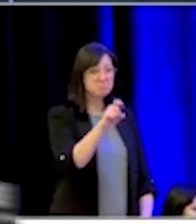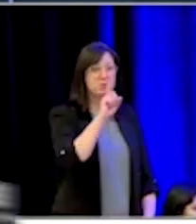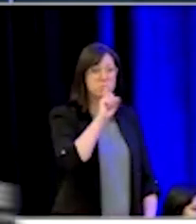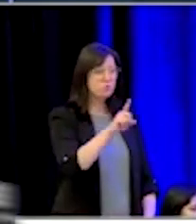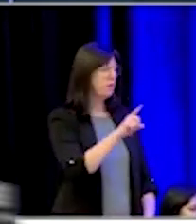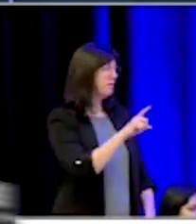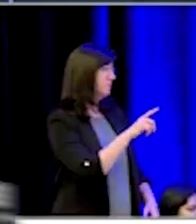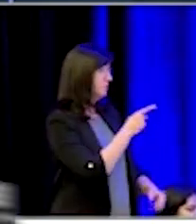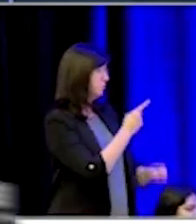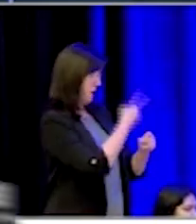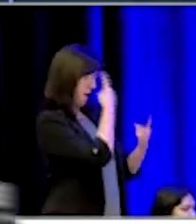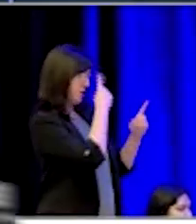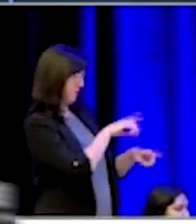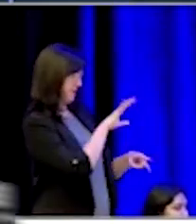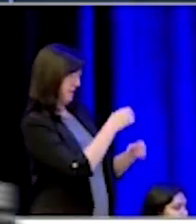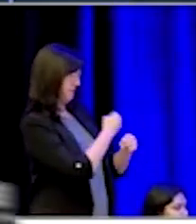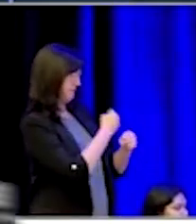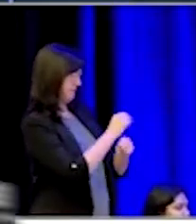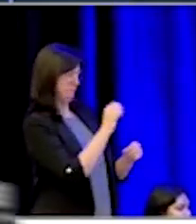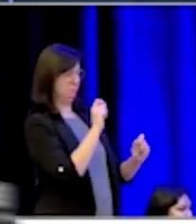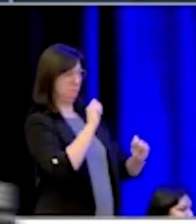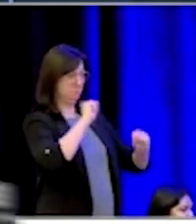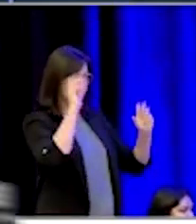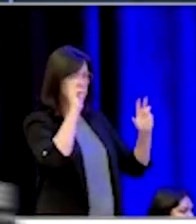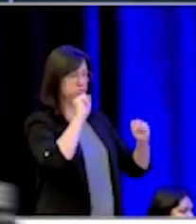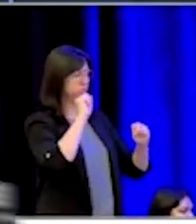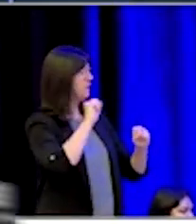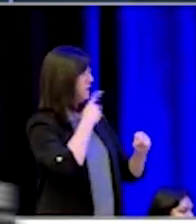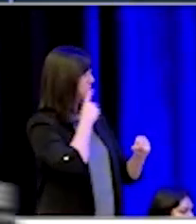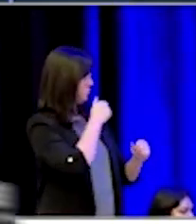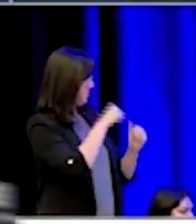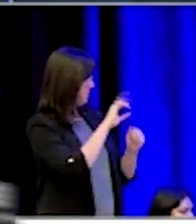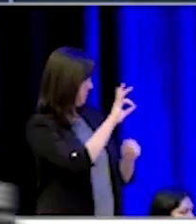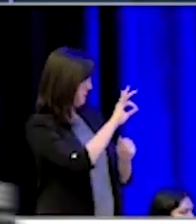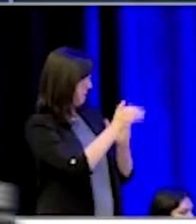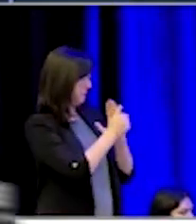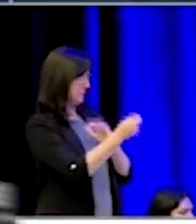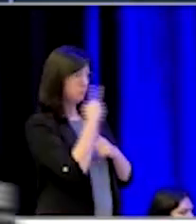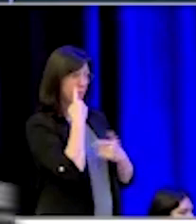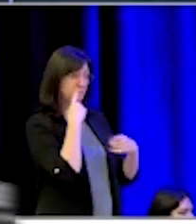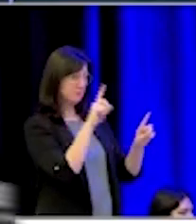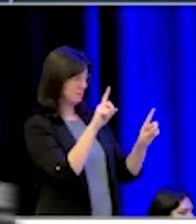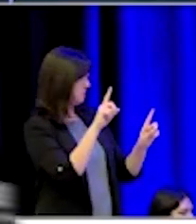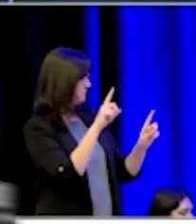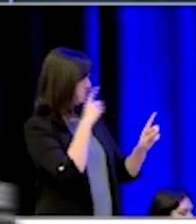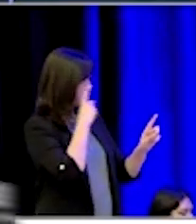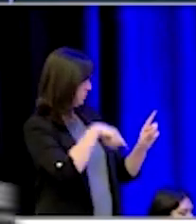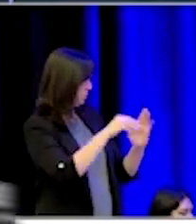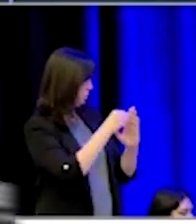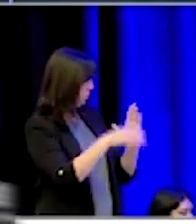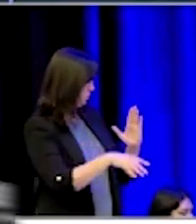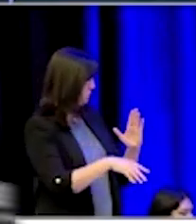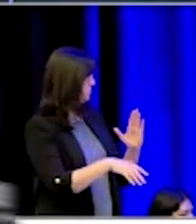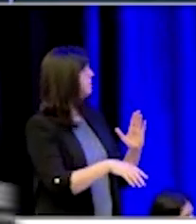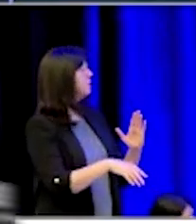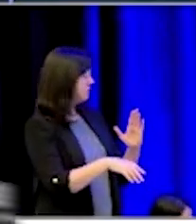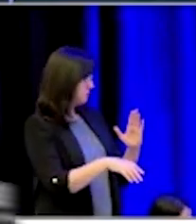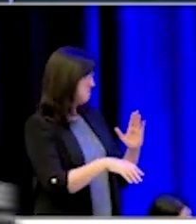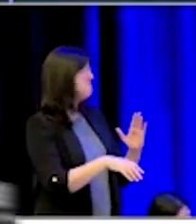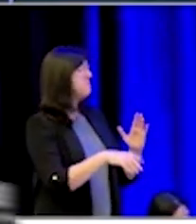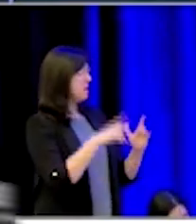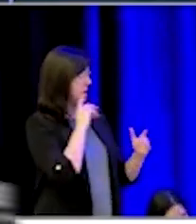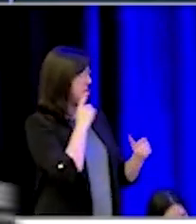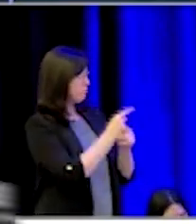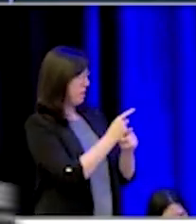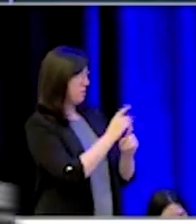I agree. That is surprising. So Mike is talking about the 9 skills for success assessments and how creativity and innovation was among the